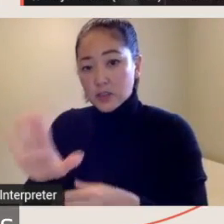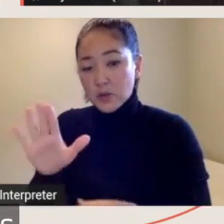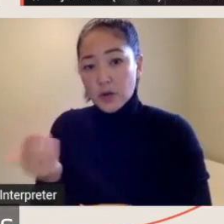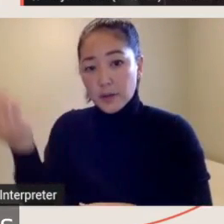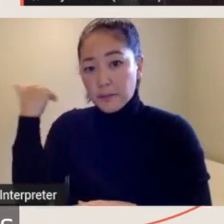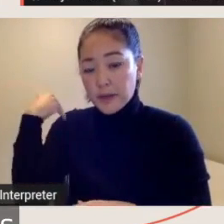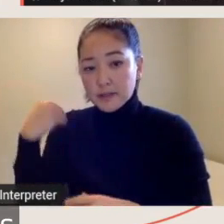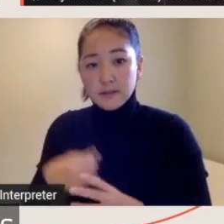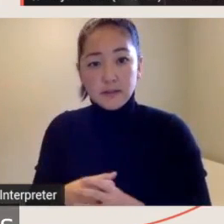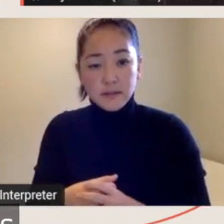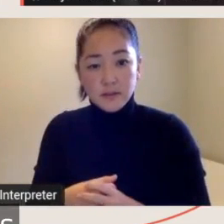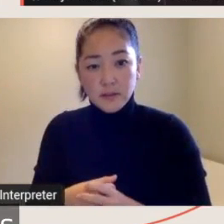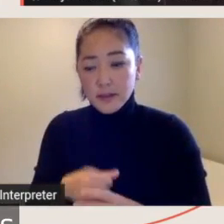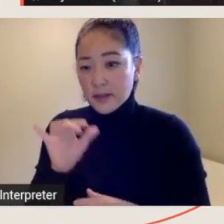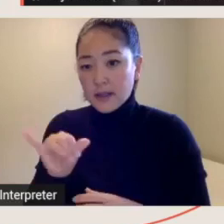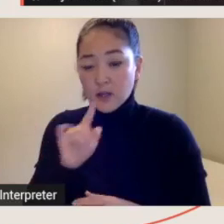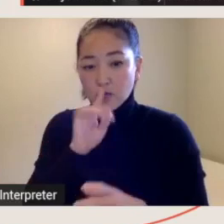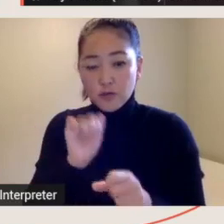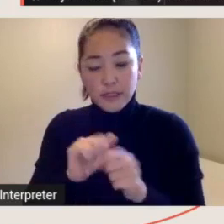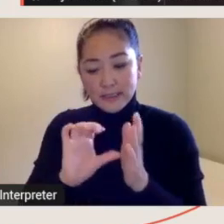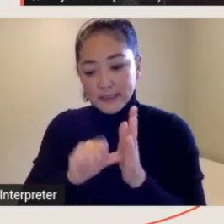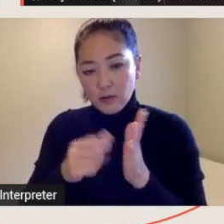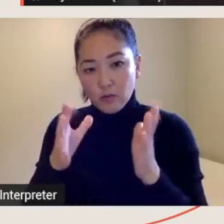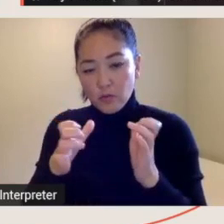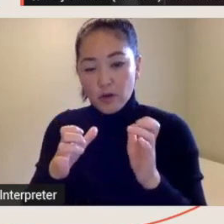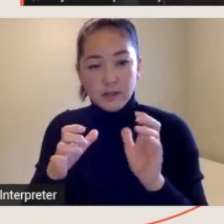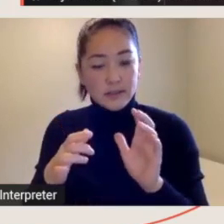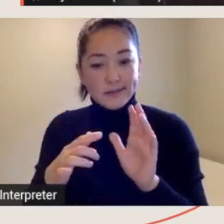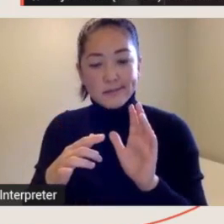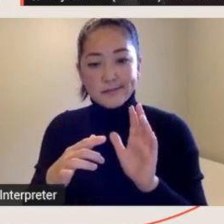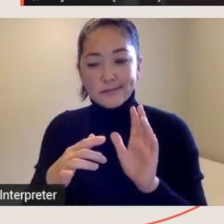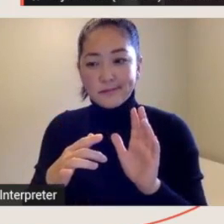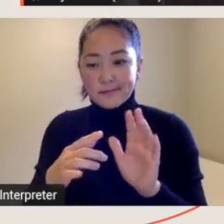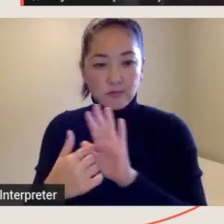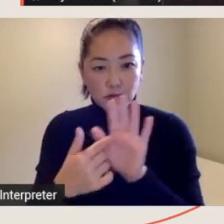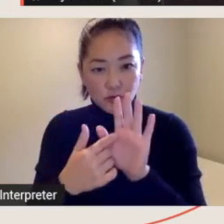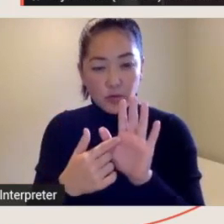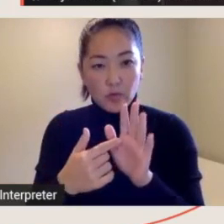the most important thing to think in the film concerning her past.